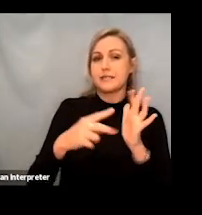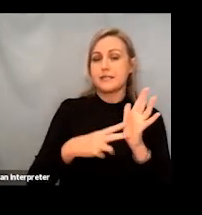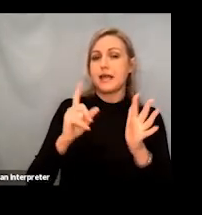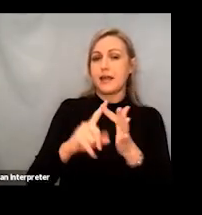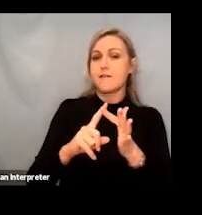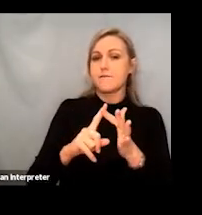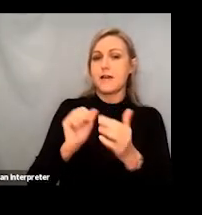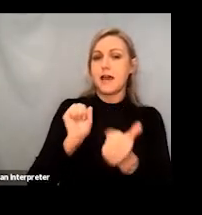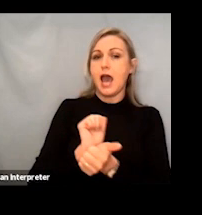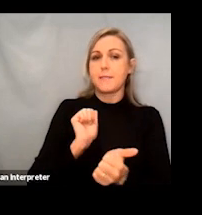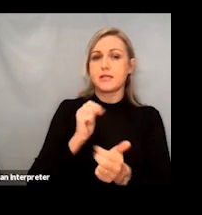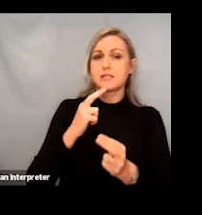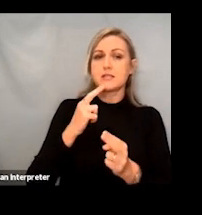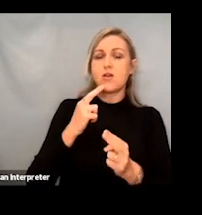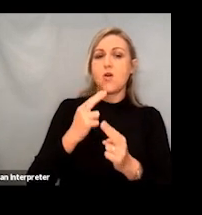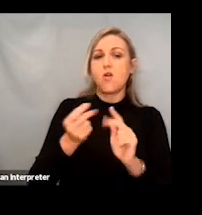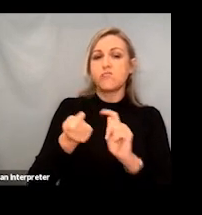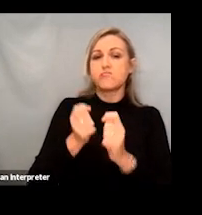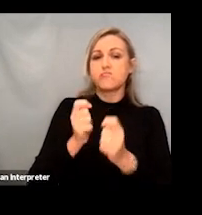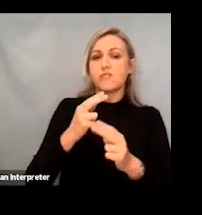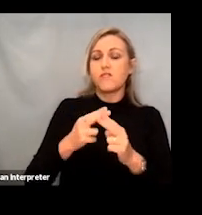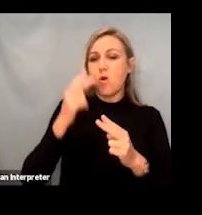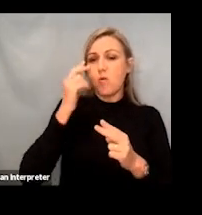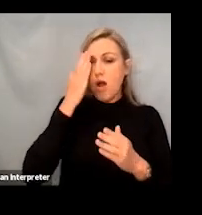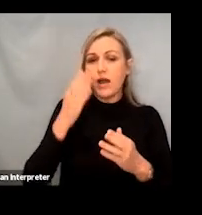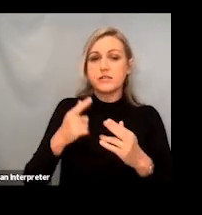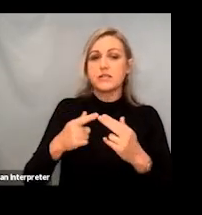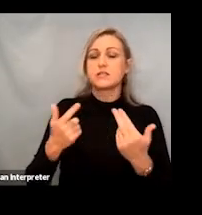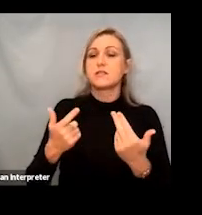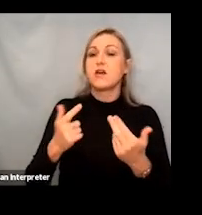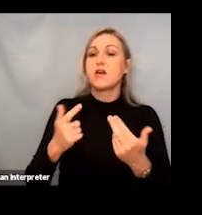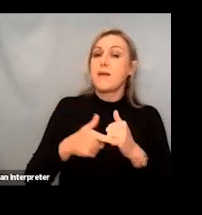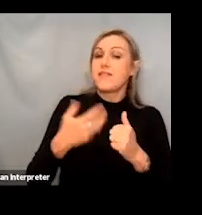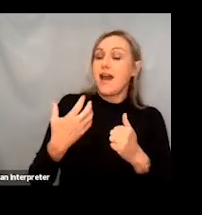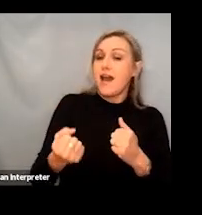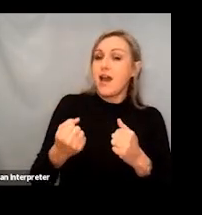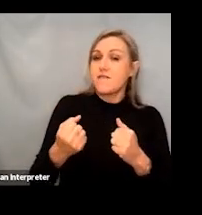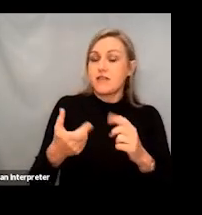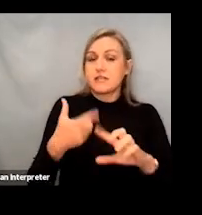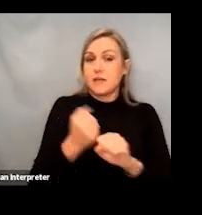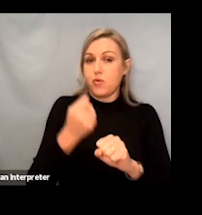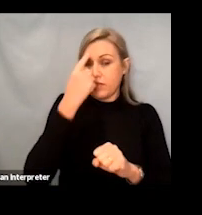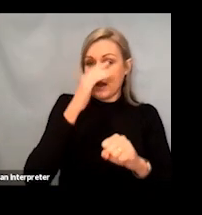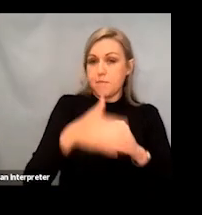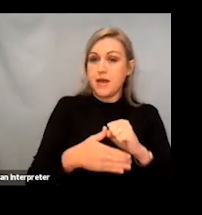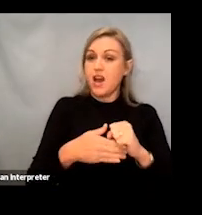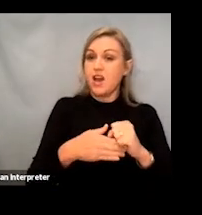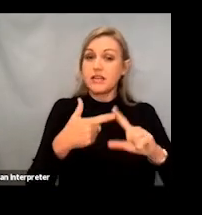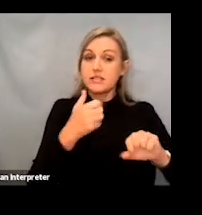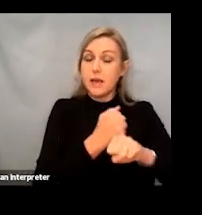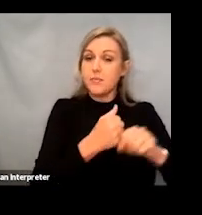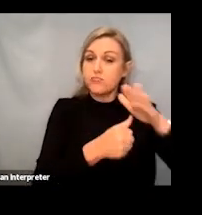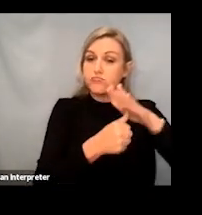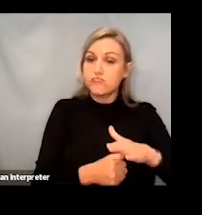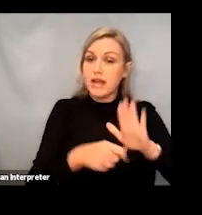or behavior. And you can think of multiple examples, whether they are those we'd associate with depression, like the negative